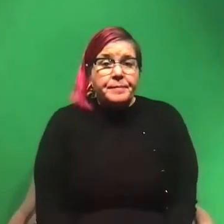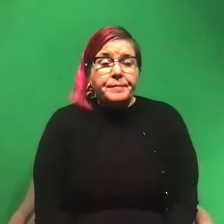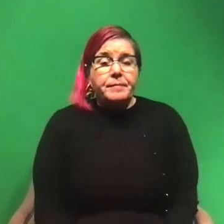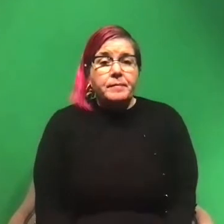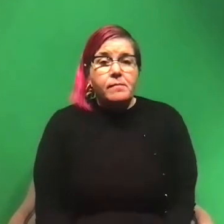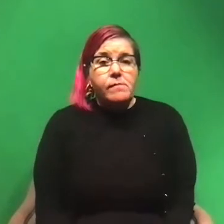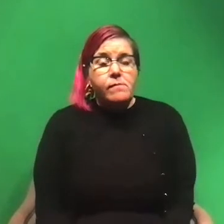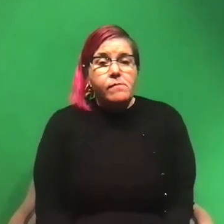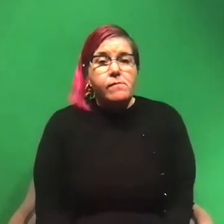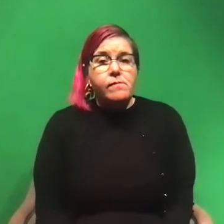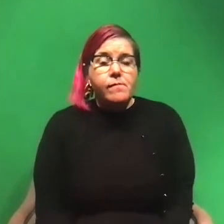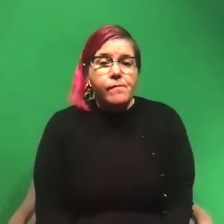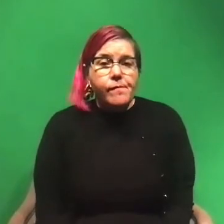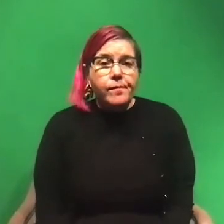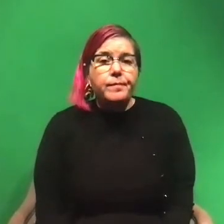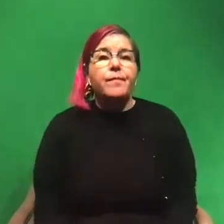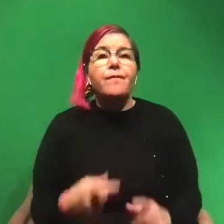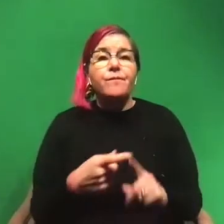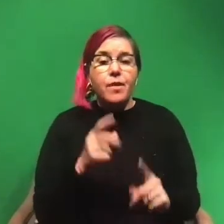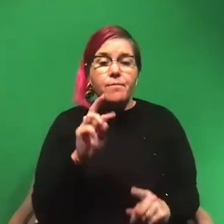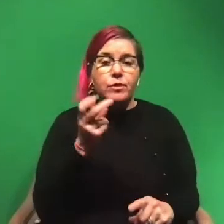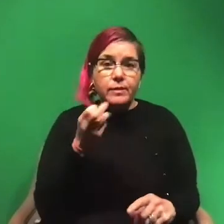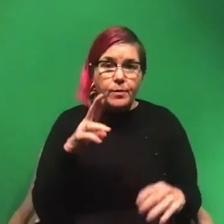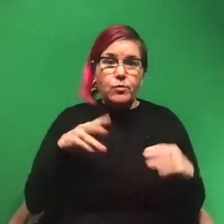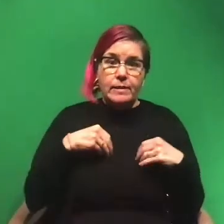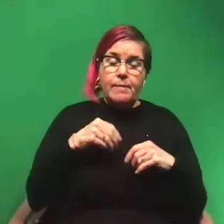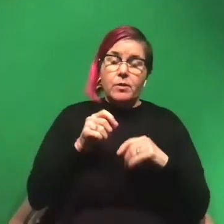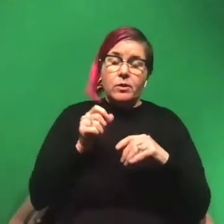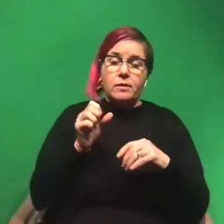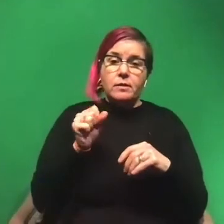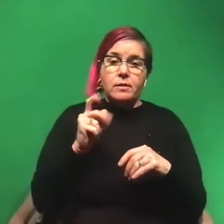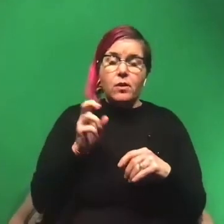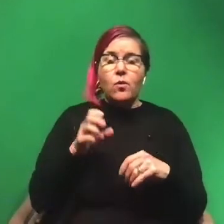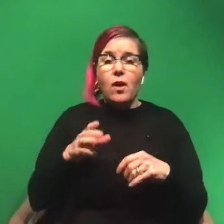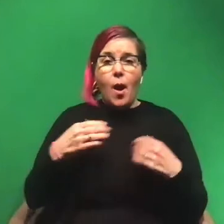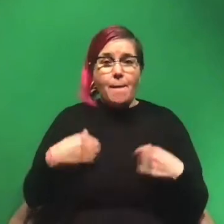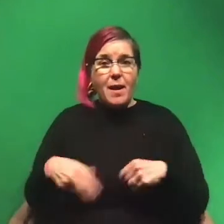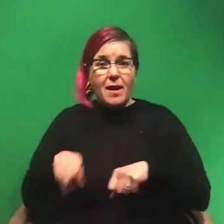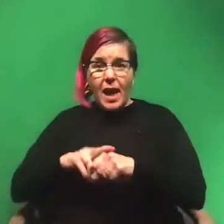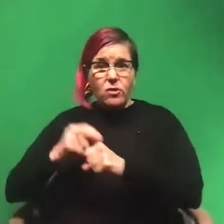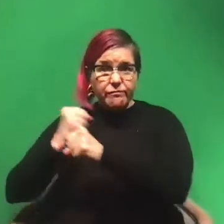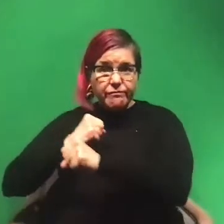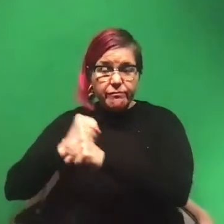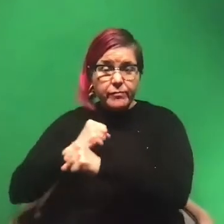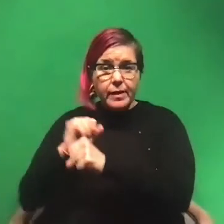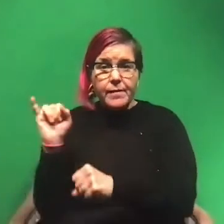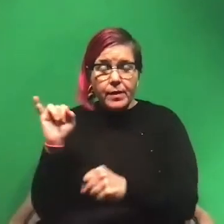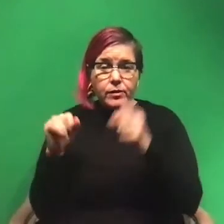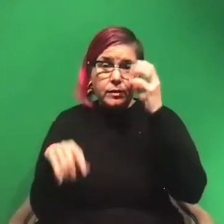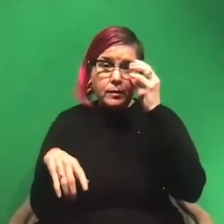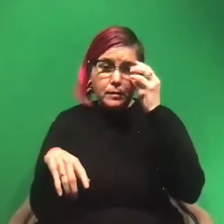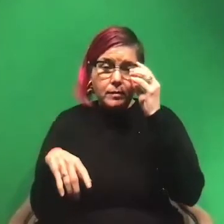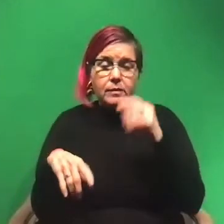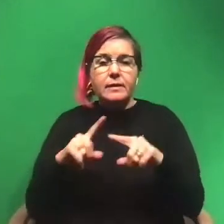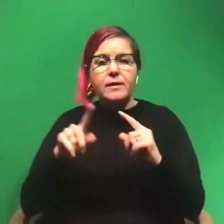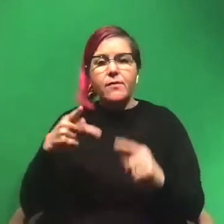You can imagine that it can happen from the receptor side, also from how our bodies naturally fight infection. So there's different what we call